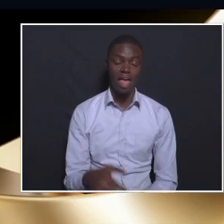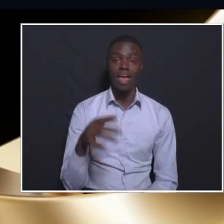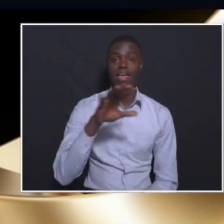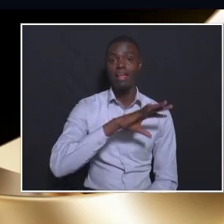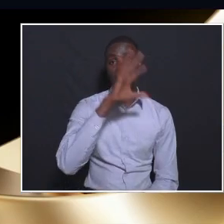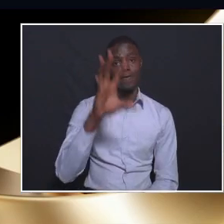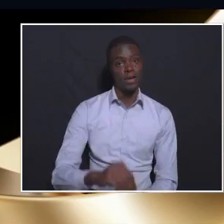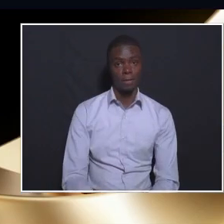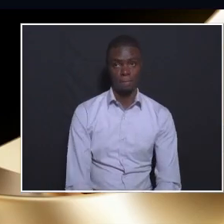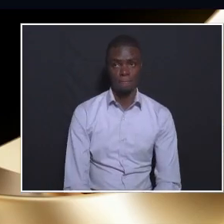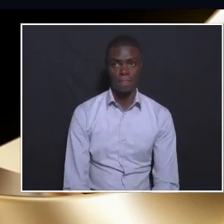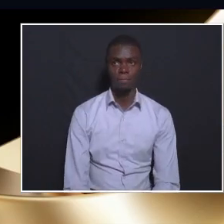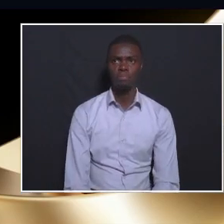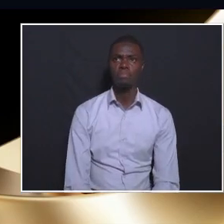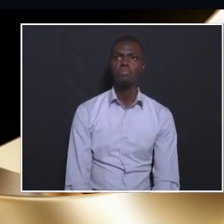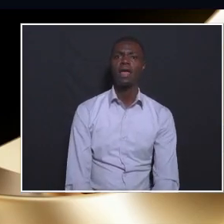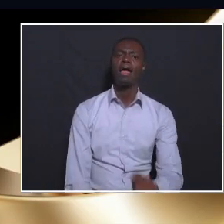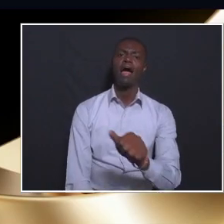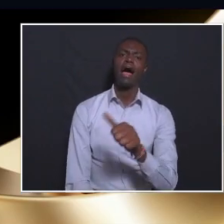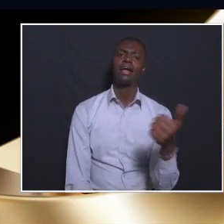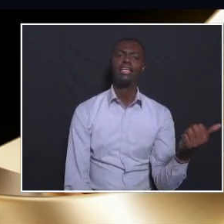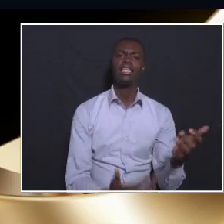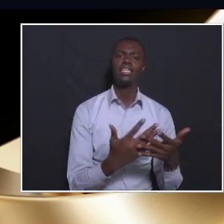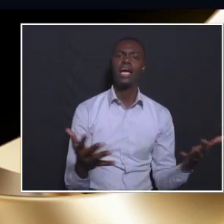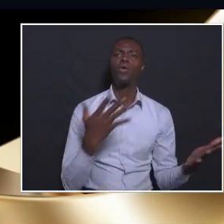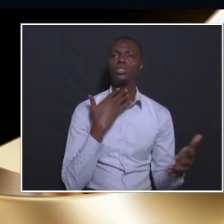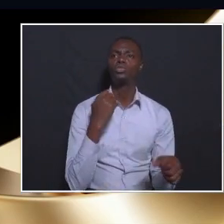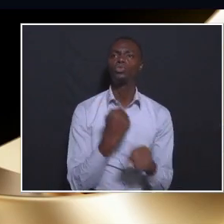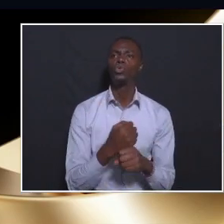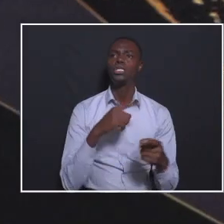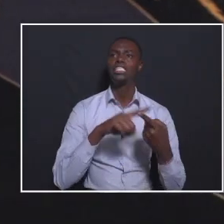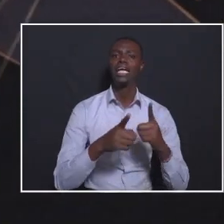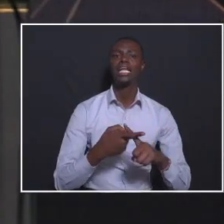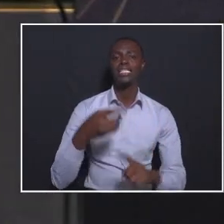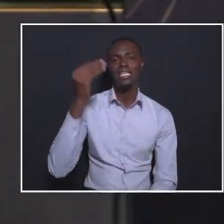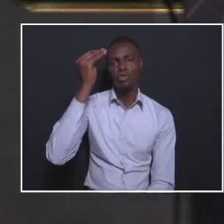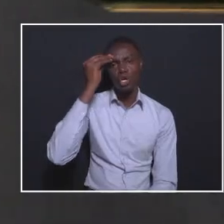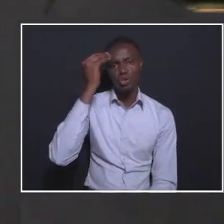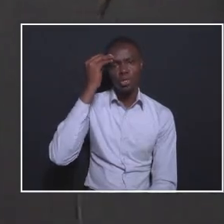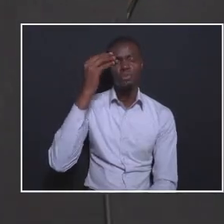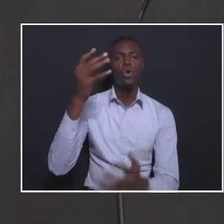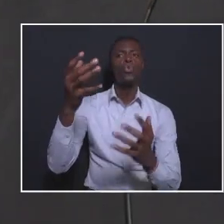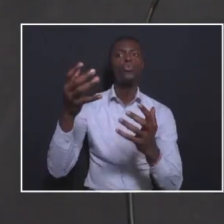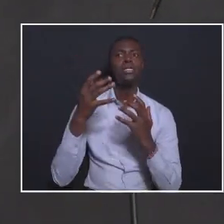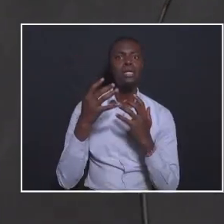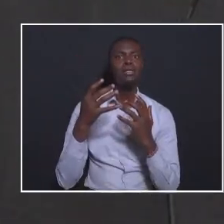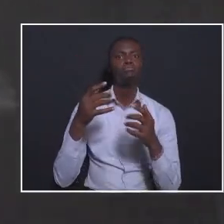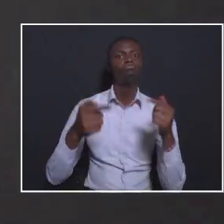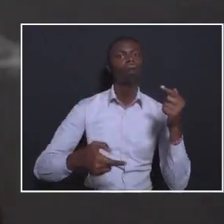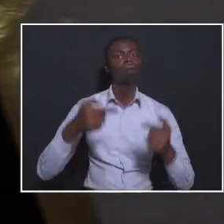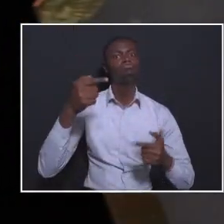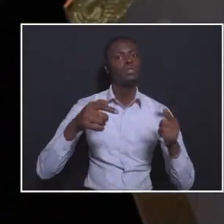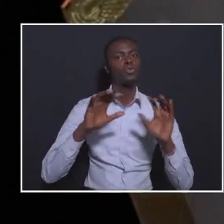Africa. The other thing I want us to do is standardized education, because we need to be able to compete